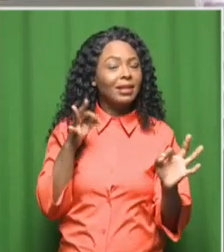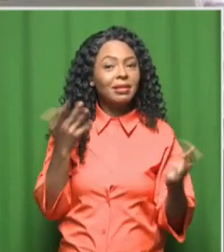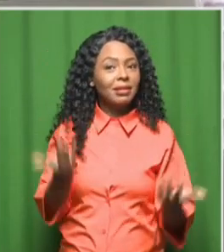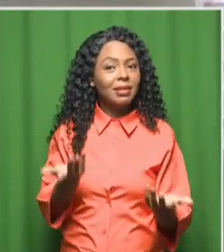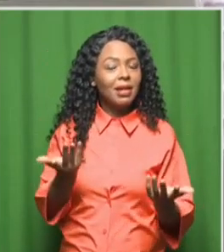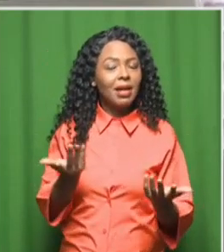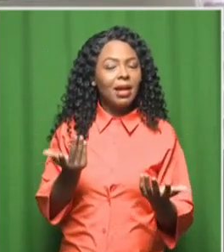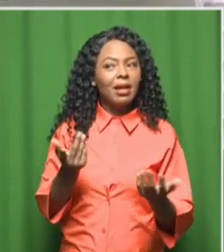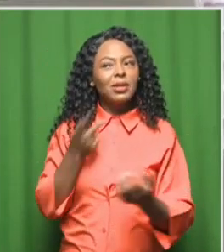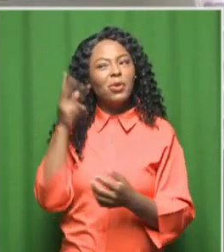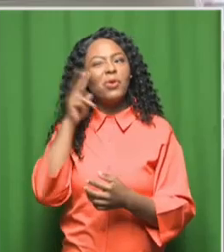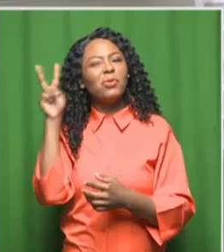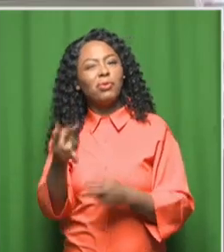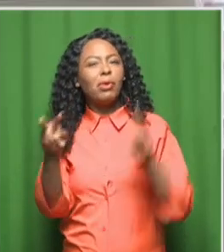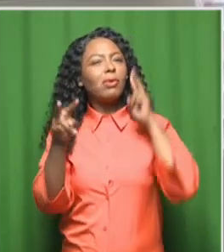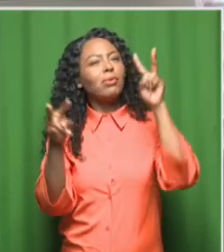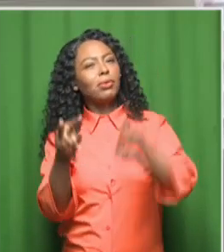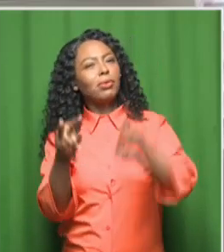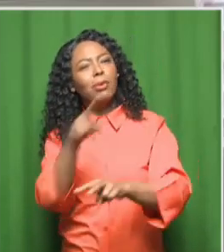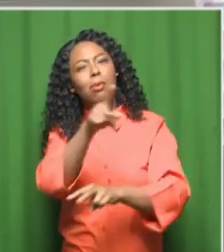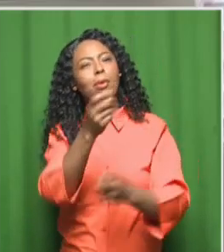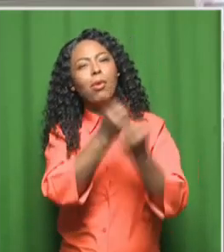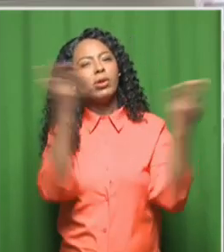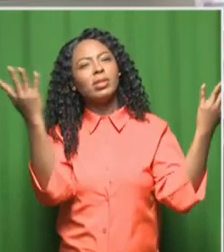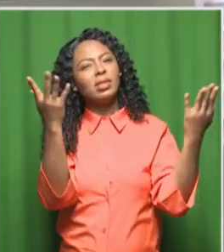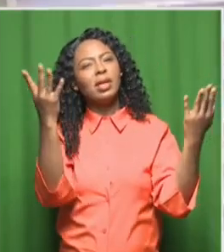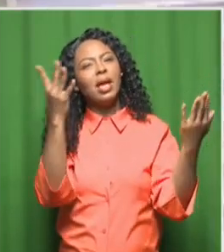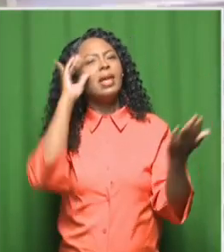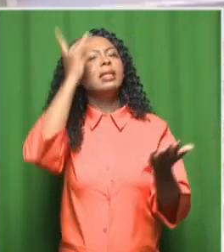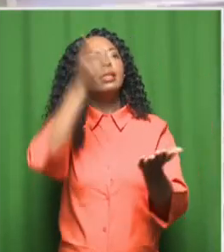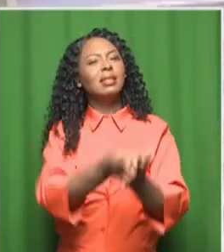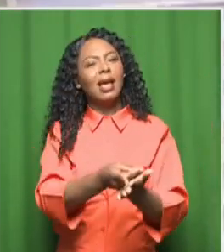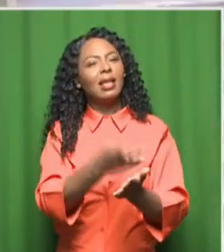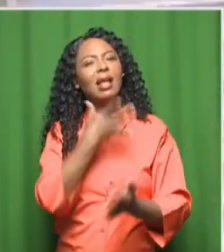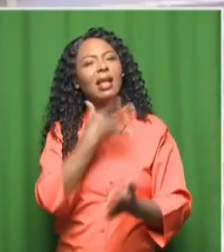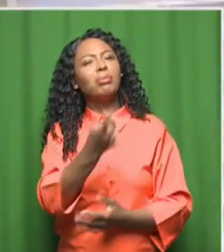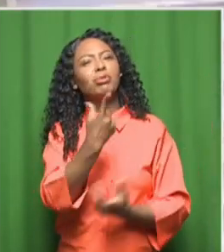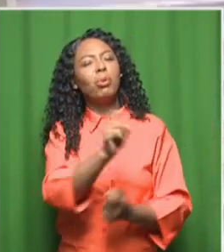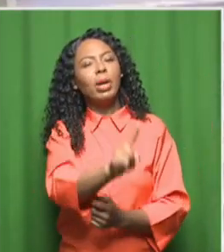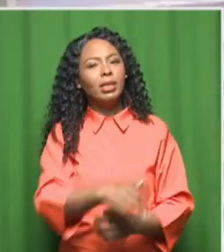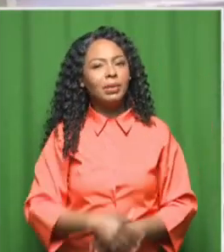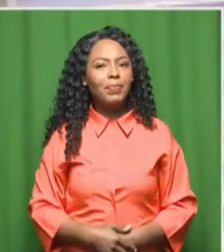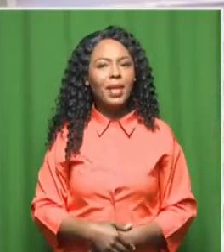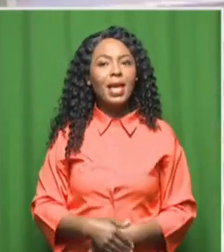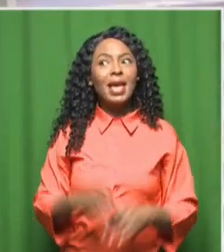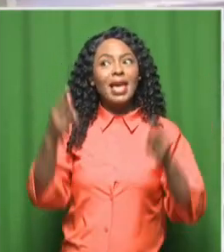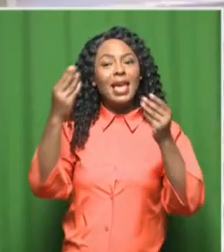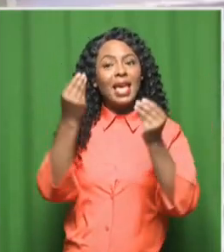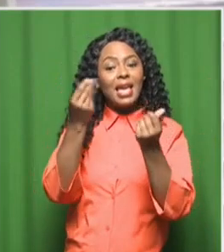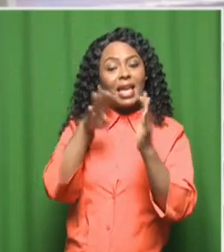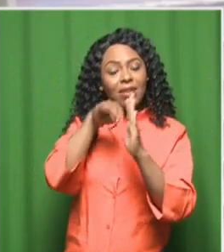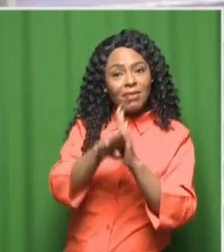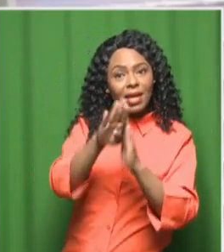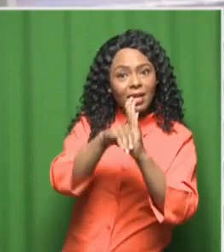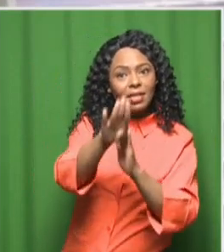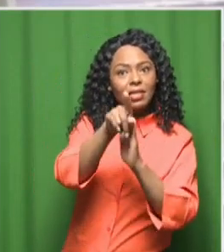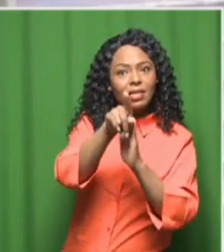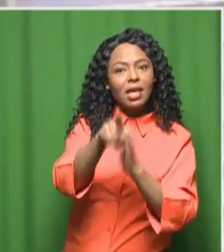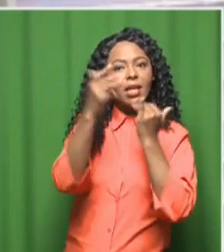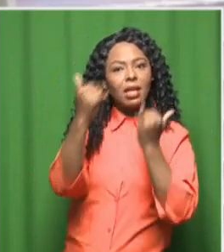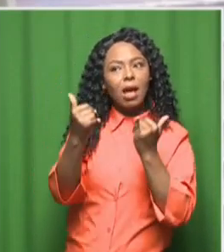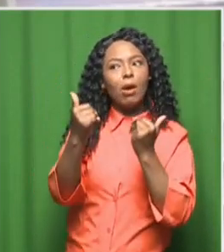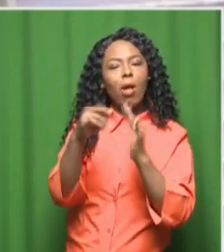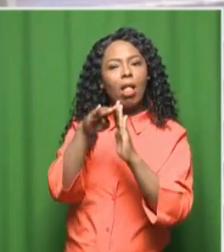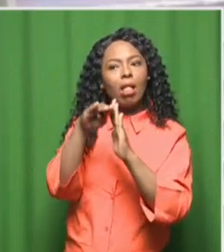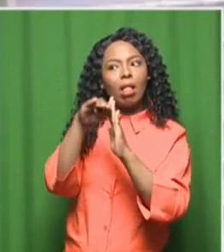view on what they're likely to do? Well, thankfully, if you look at the last inflation number, that has come in a lot lower than expected.